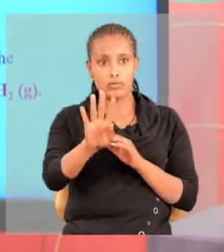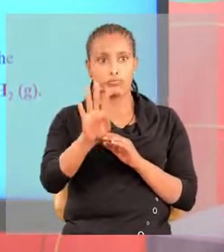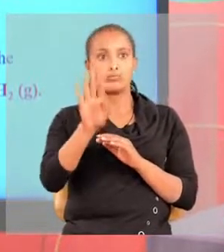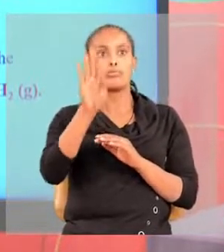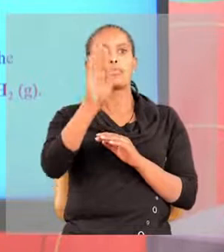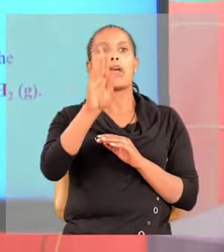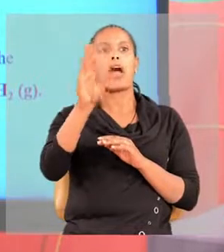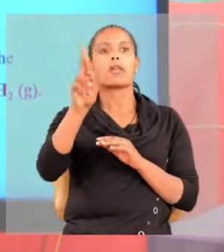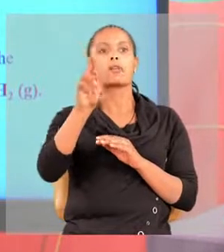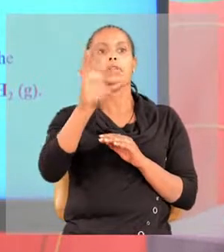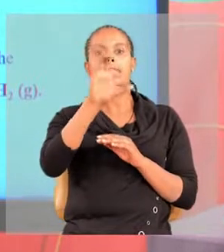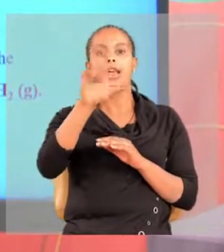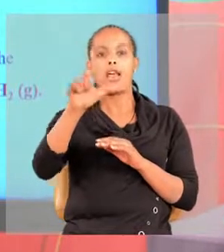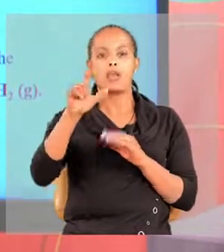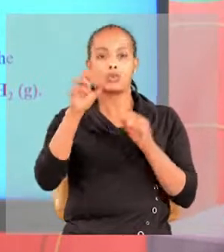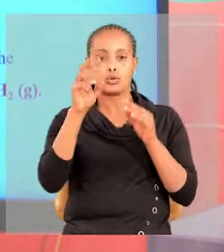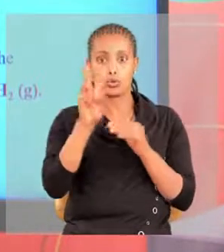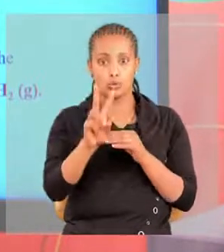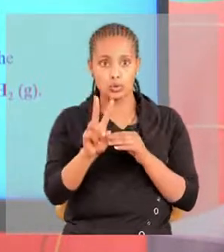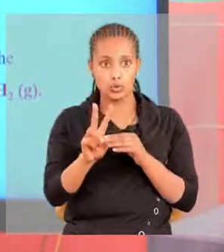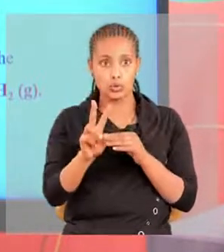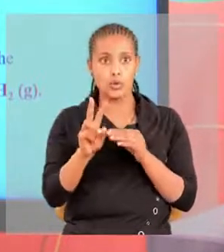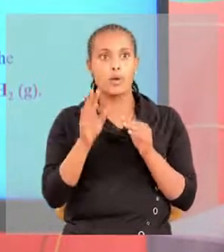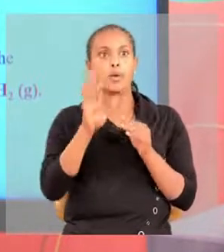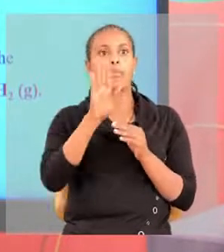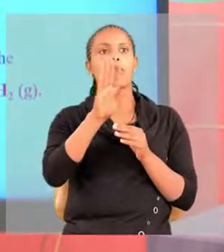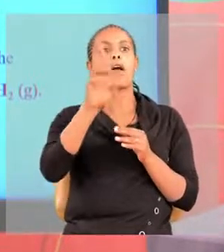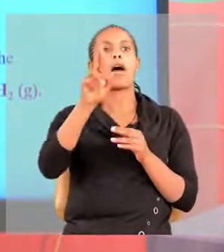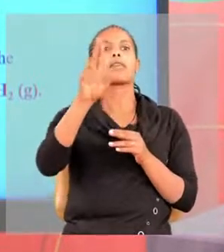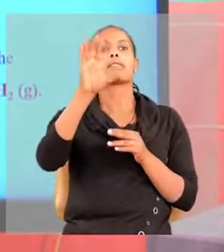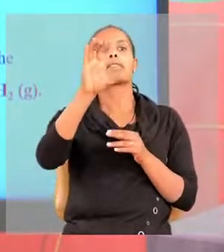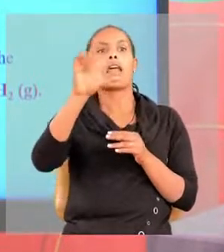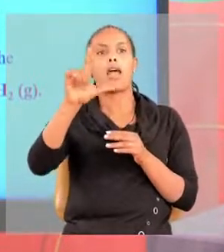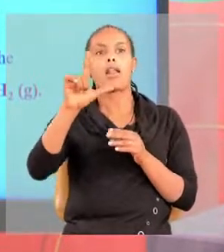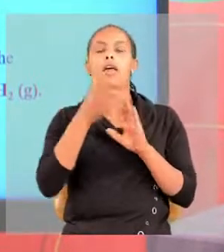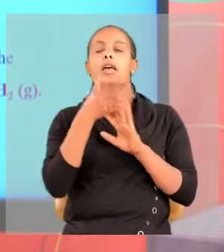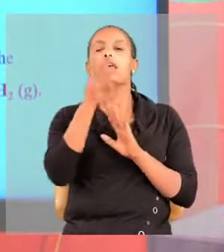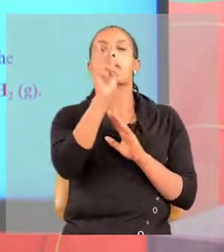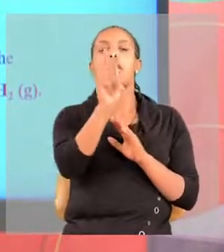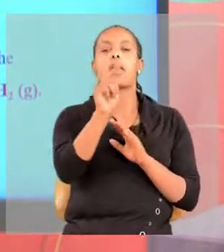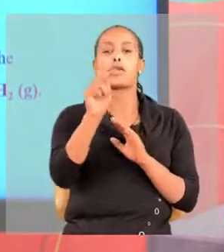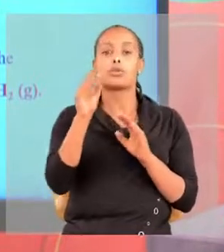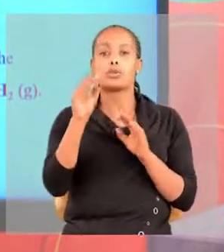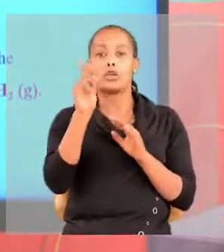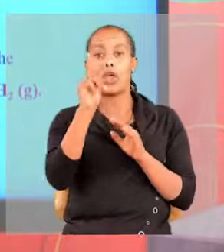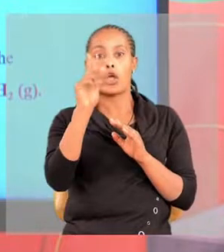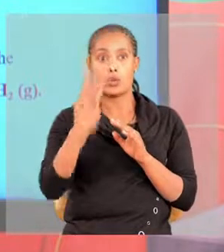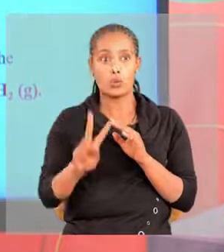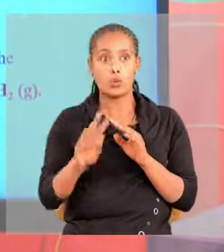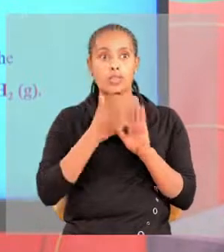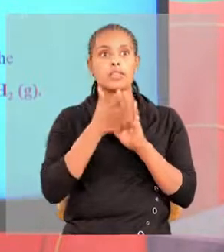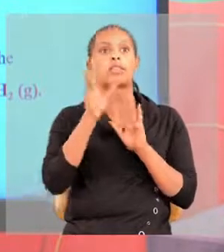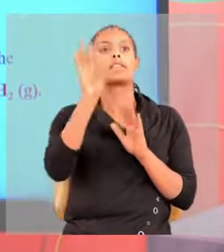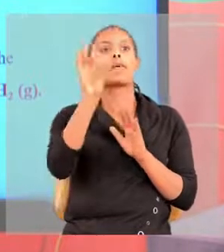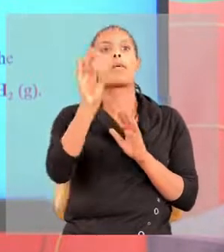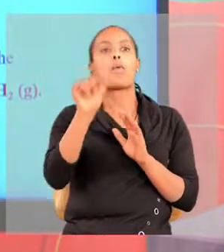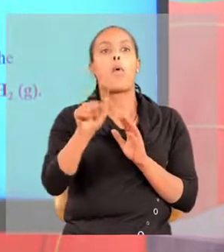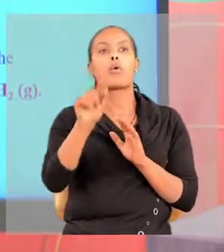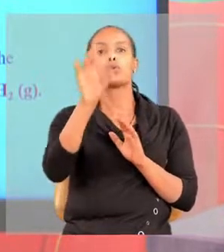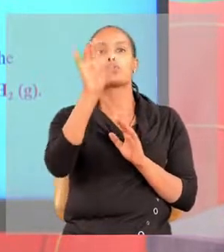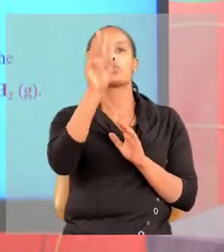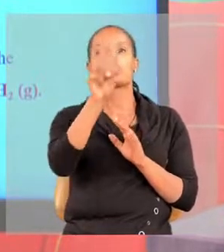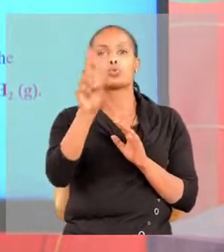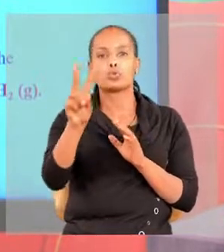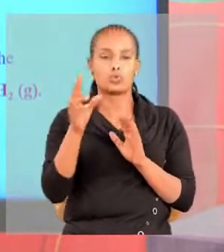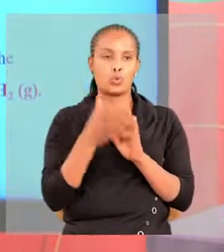plus Cl2 in equilibrium with BrCl. K2 is 7.22. Now,